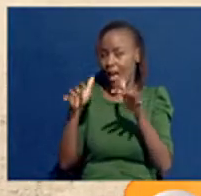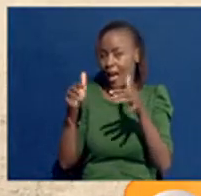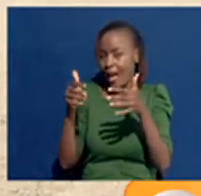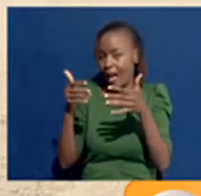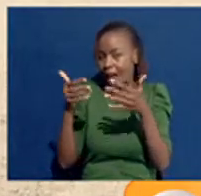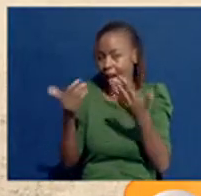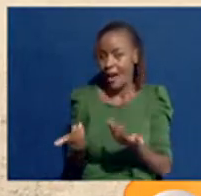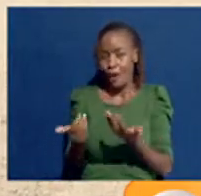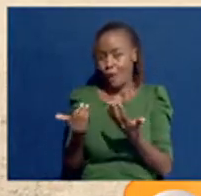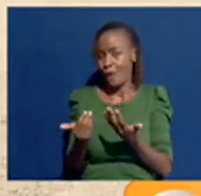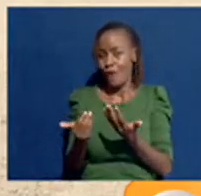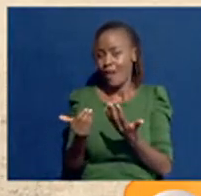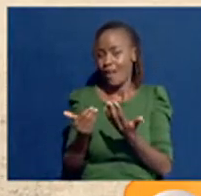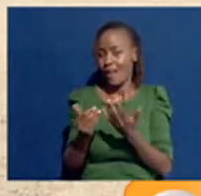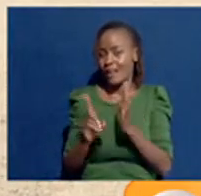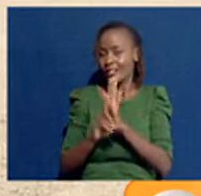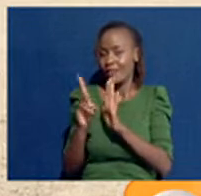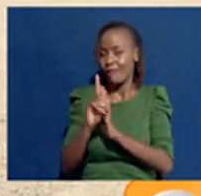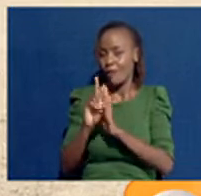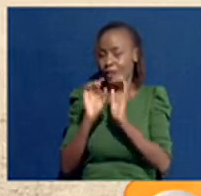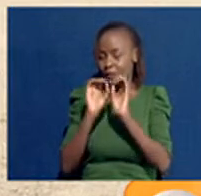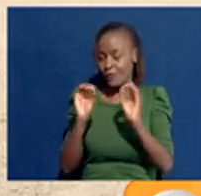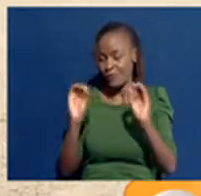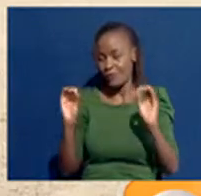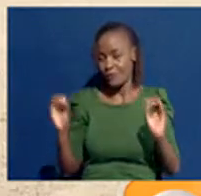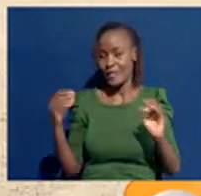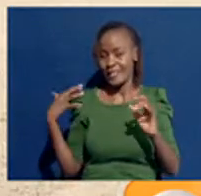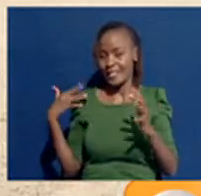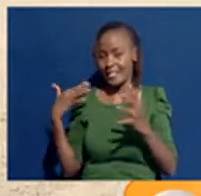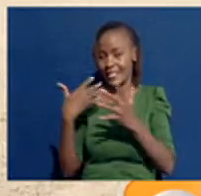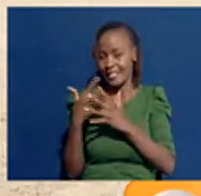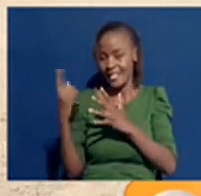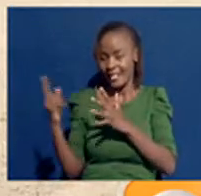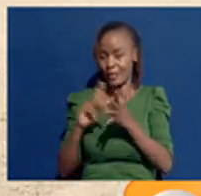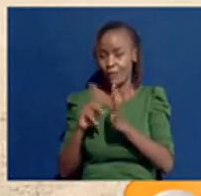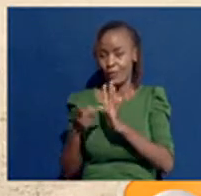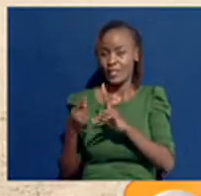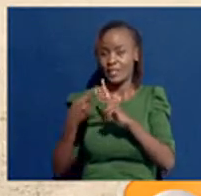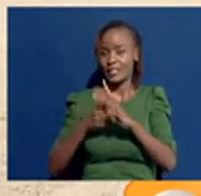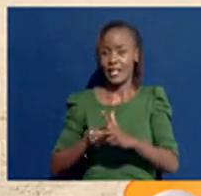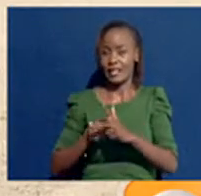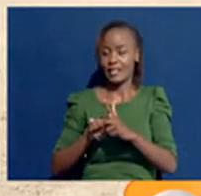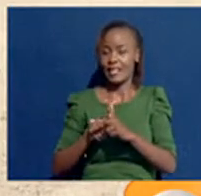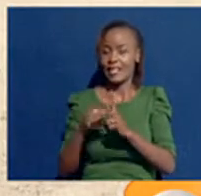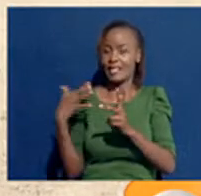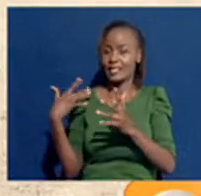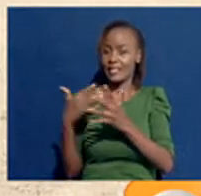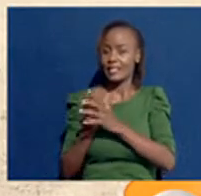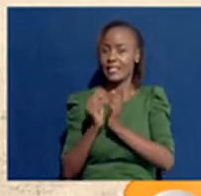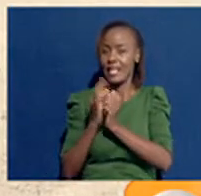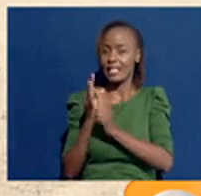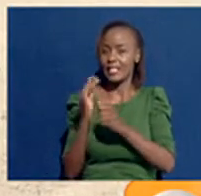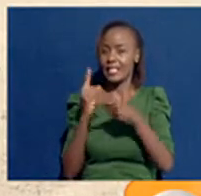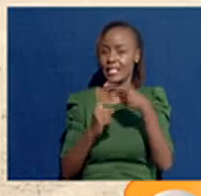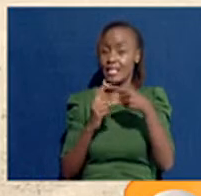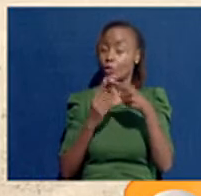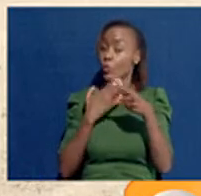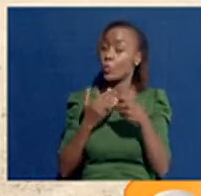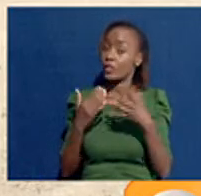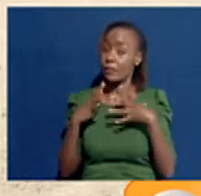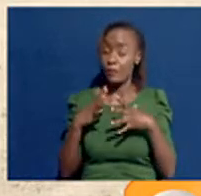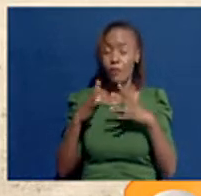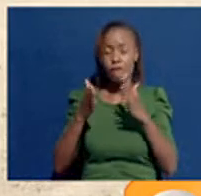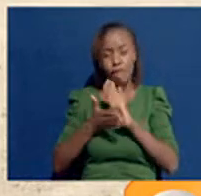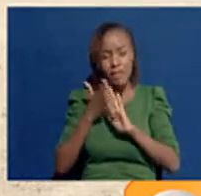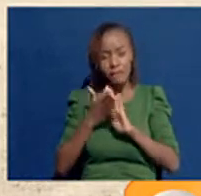13-year existence of this particular farm. They are now calling for immediate intervention and